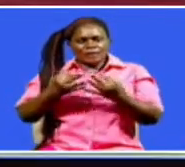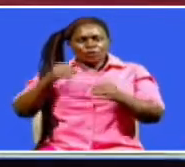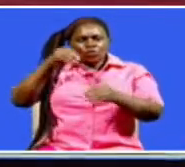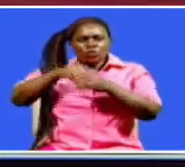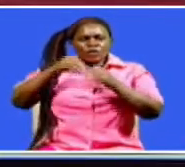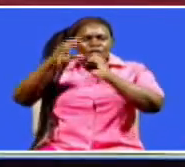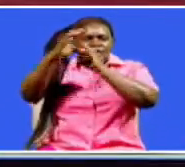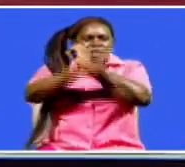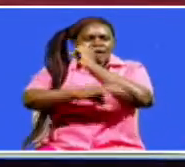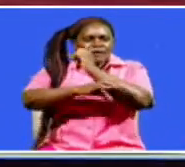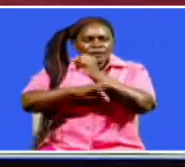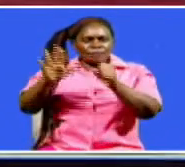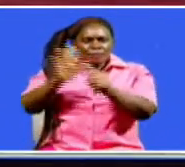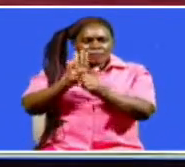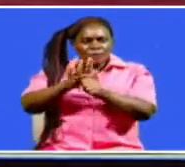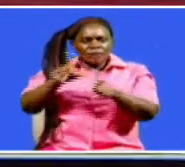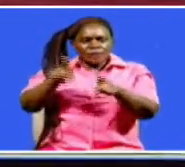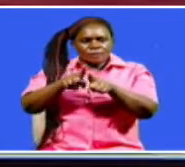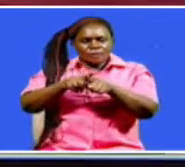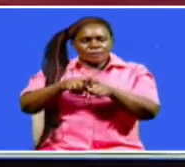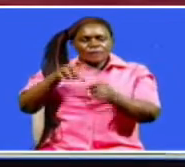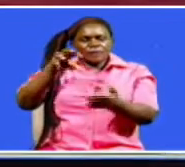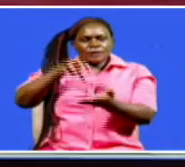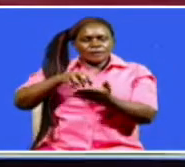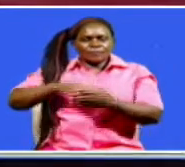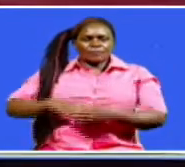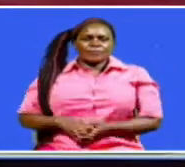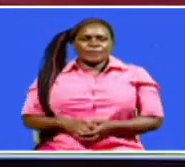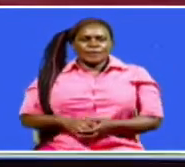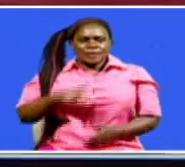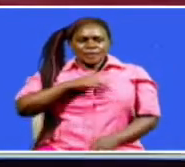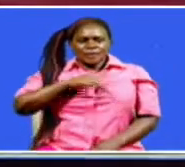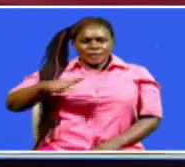across the country, even in unlikely places, as King Charles III and his wife